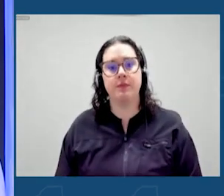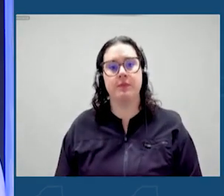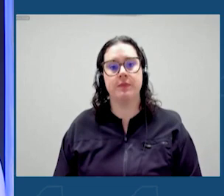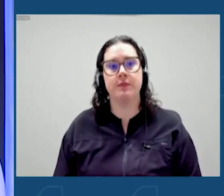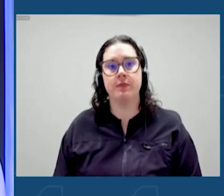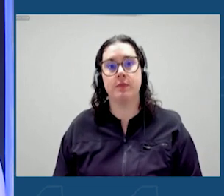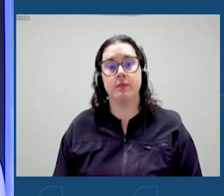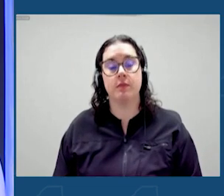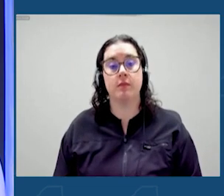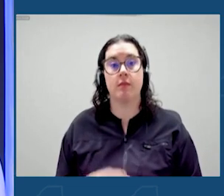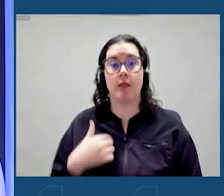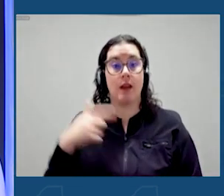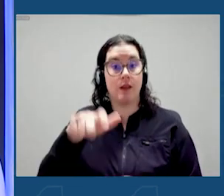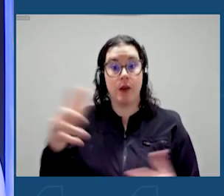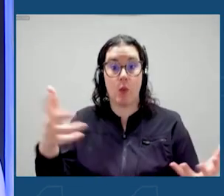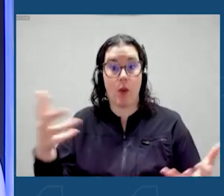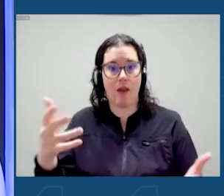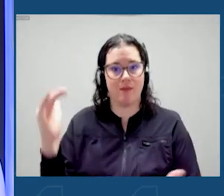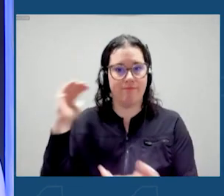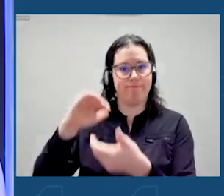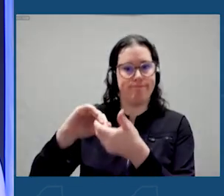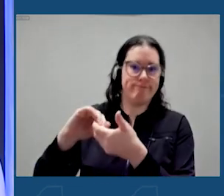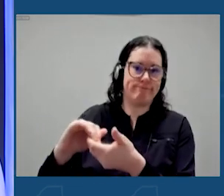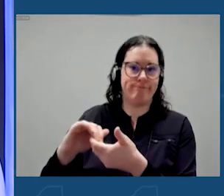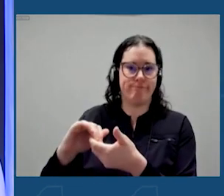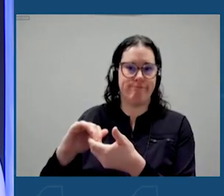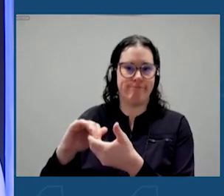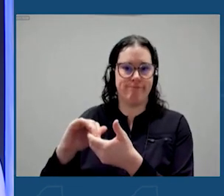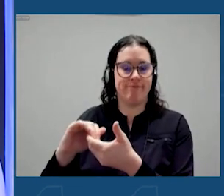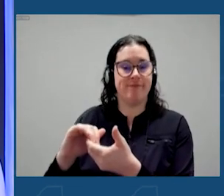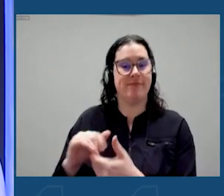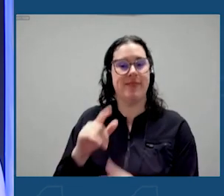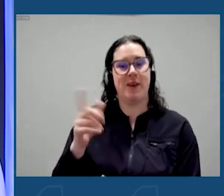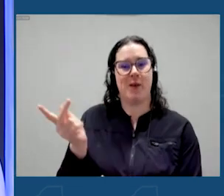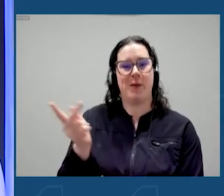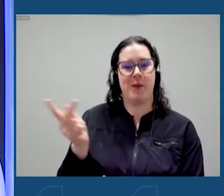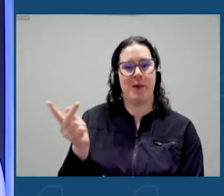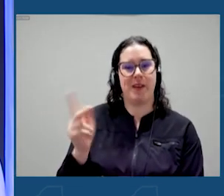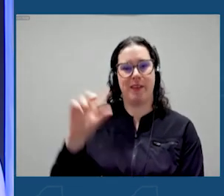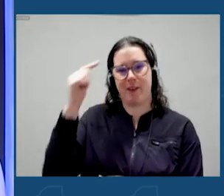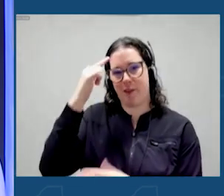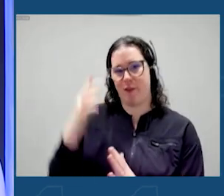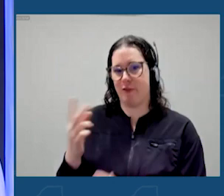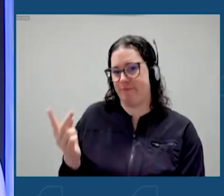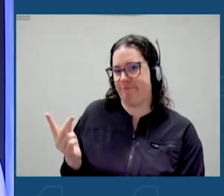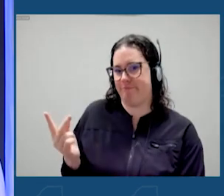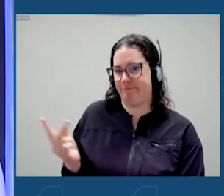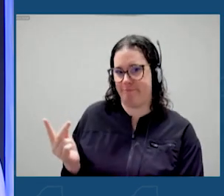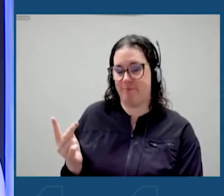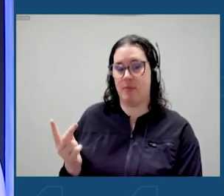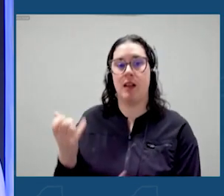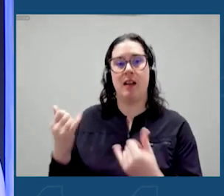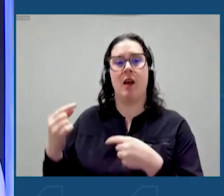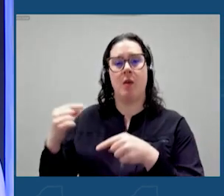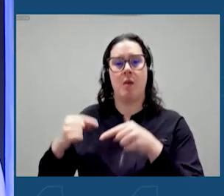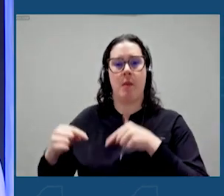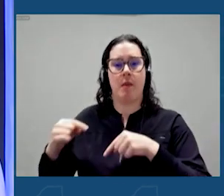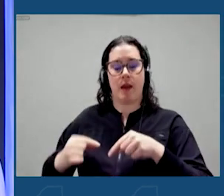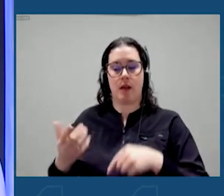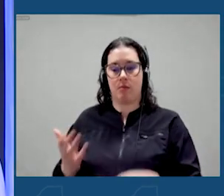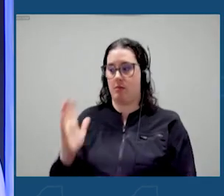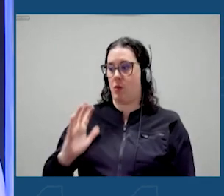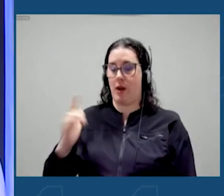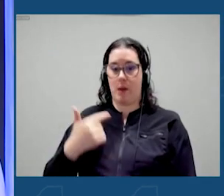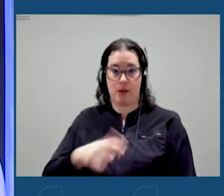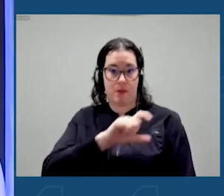And all I need is a partner. And that's what we have. Going back to my days of policing, when my partner